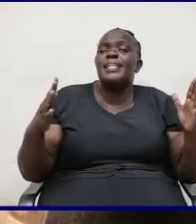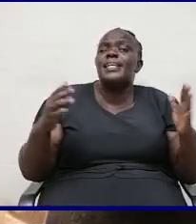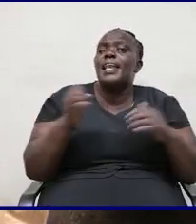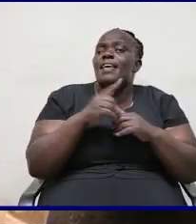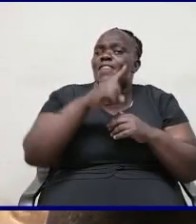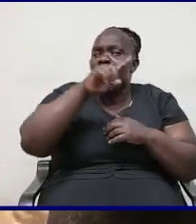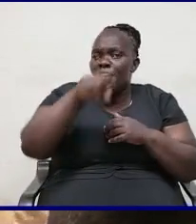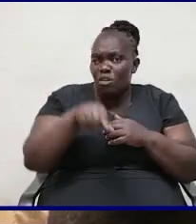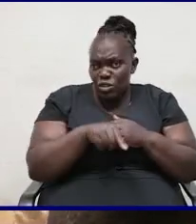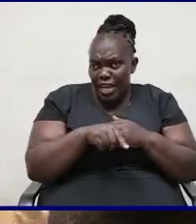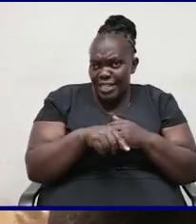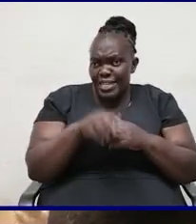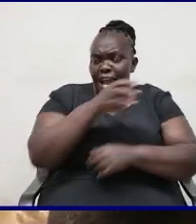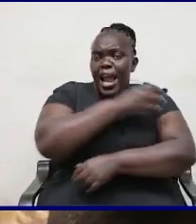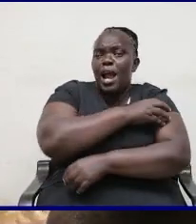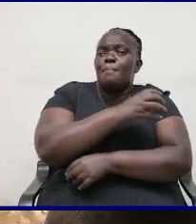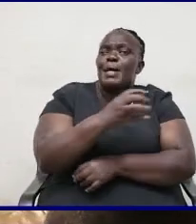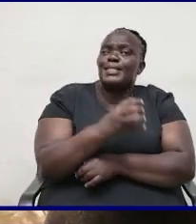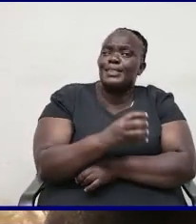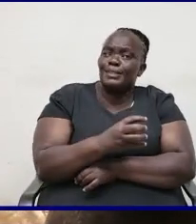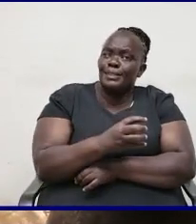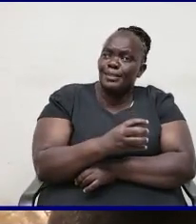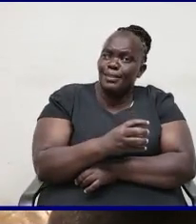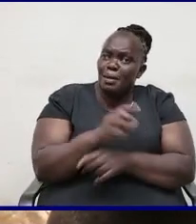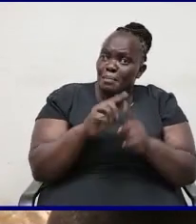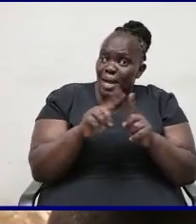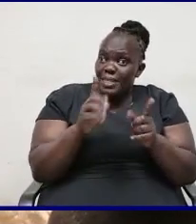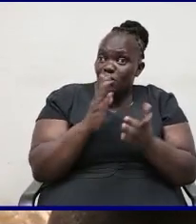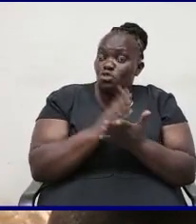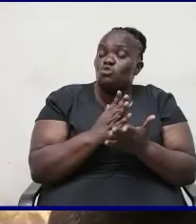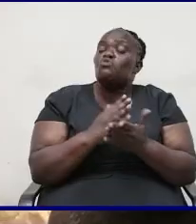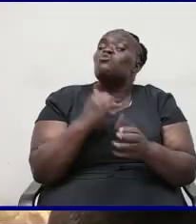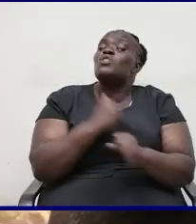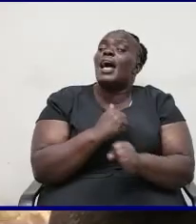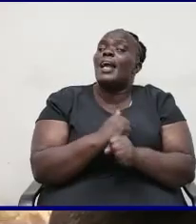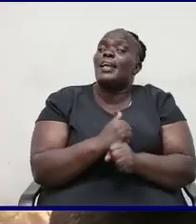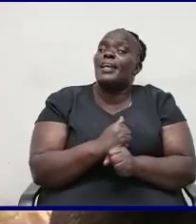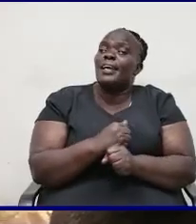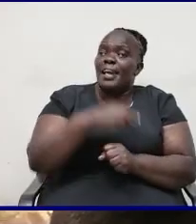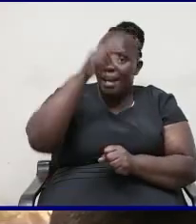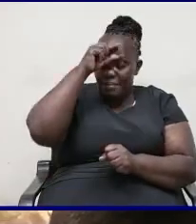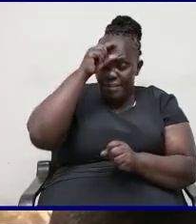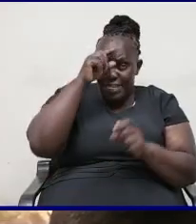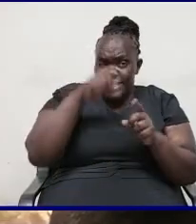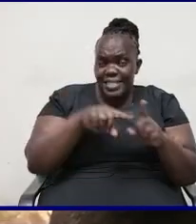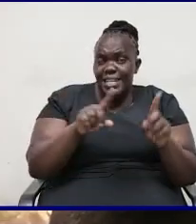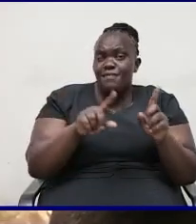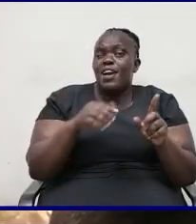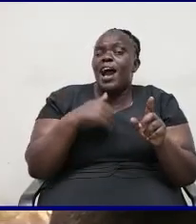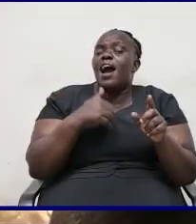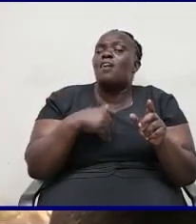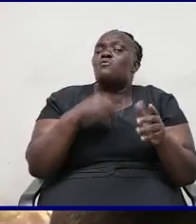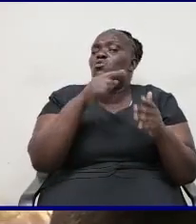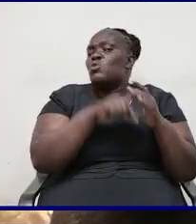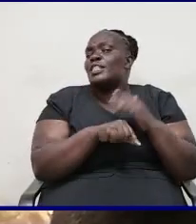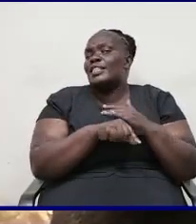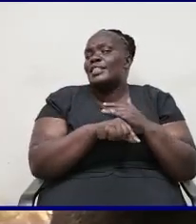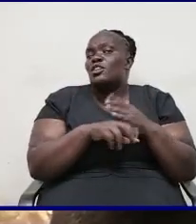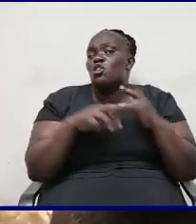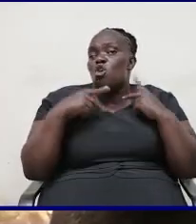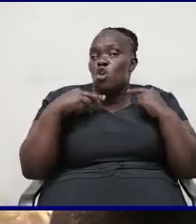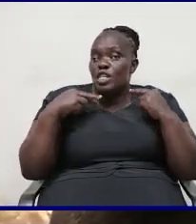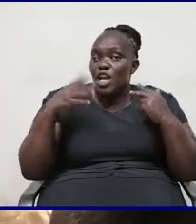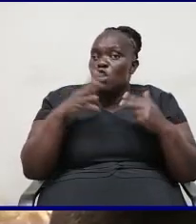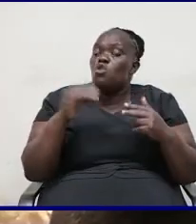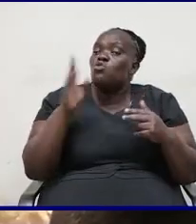got 11,000 capacity. And that one has been done by the government itself. We have, of course, the